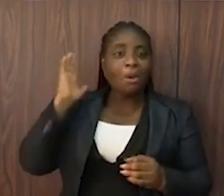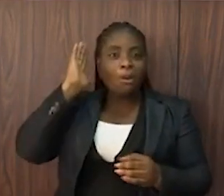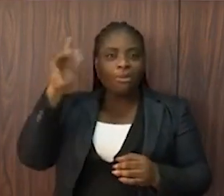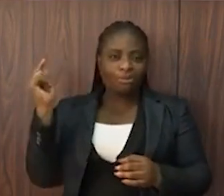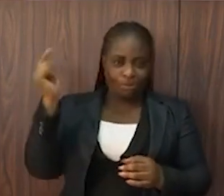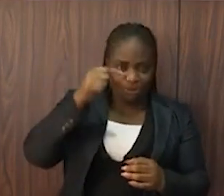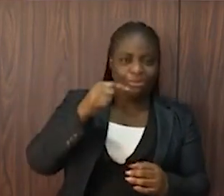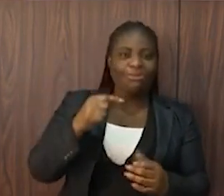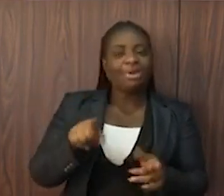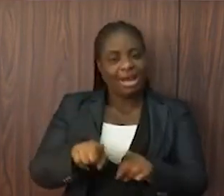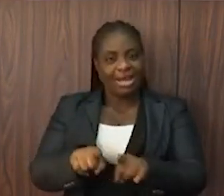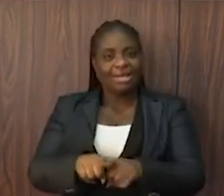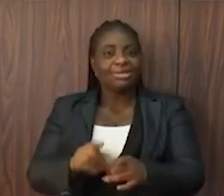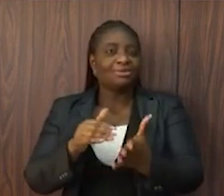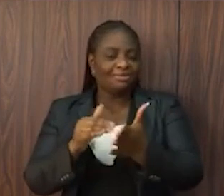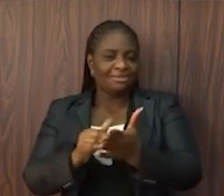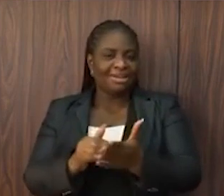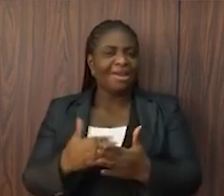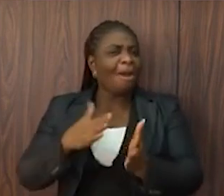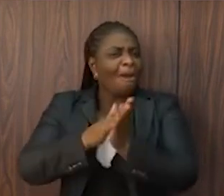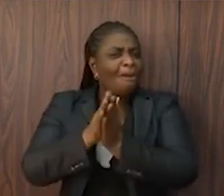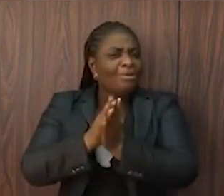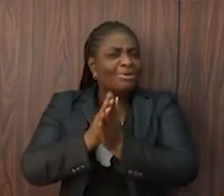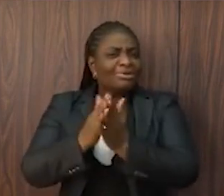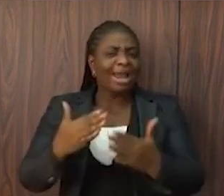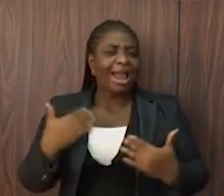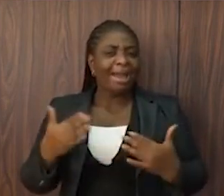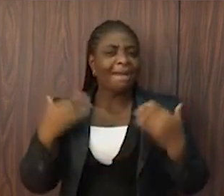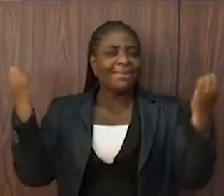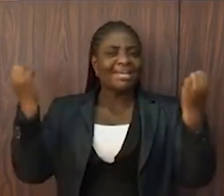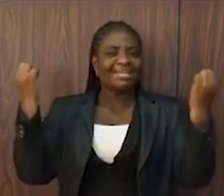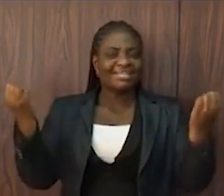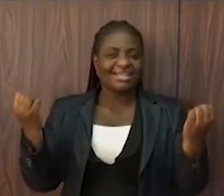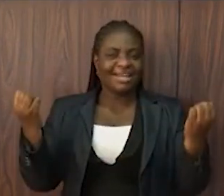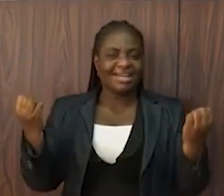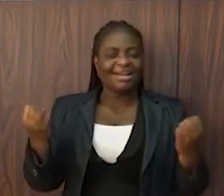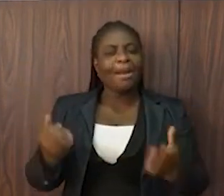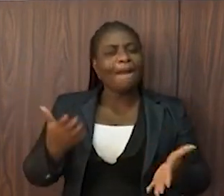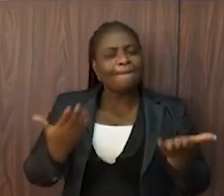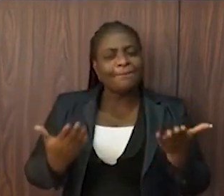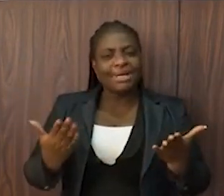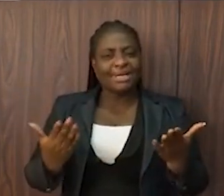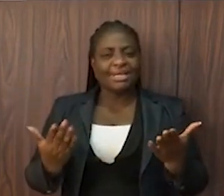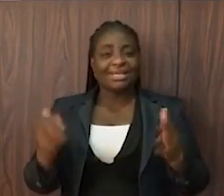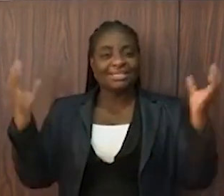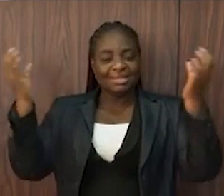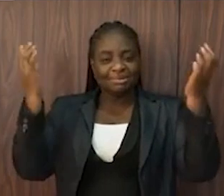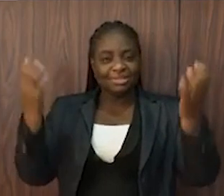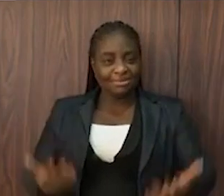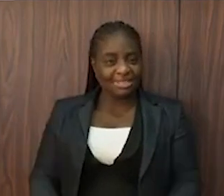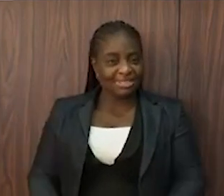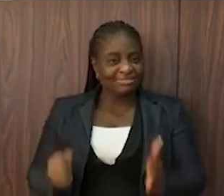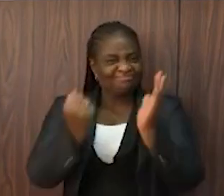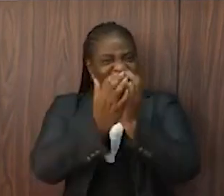usual. I wish you a happy Easter once more, and may the celebration of the crucifixion and resurrection